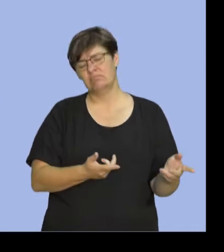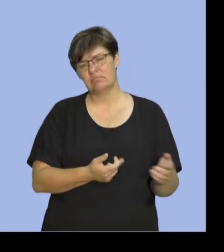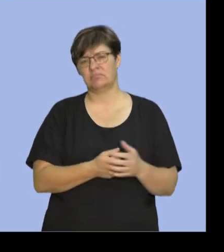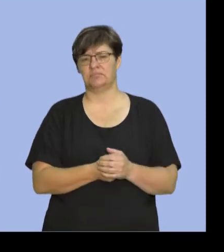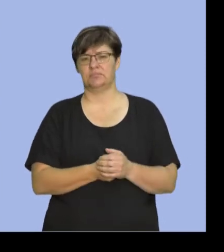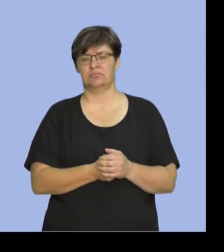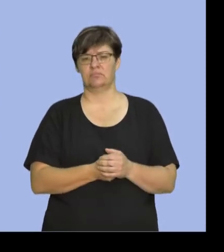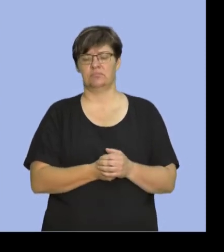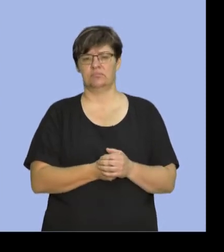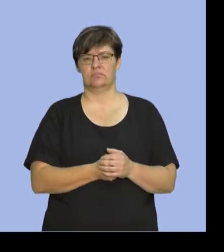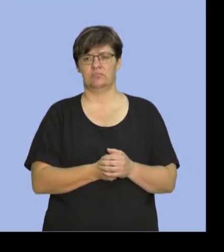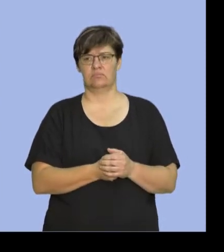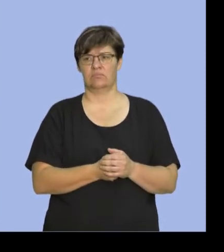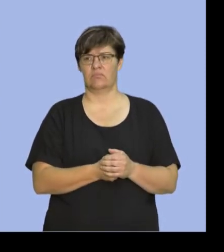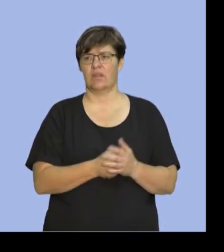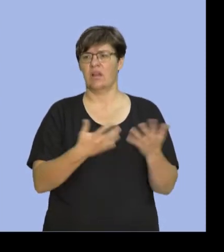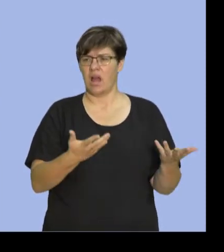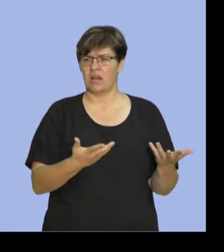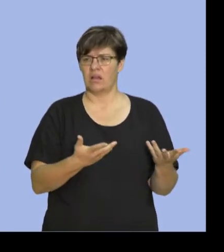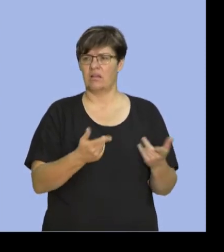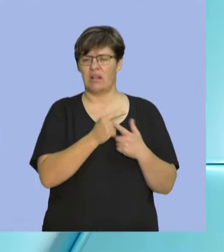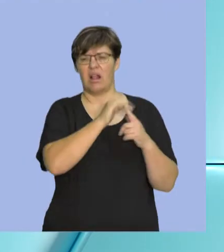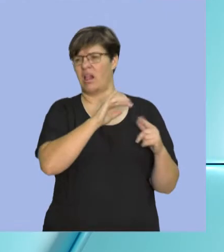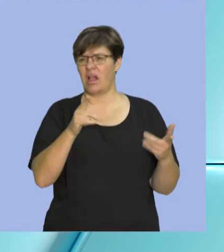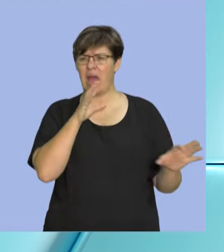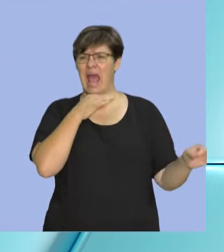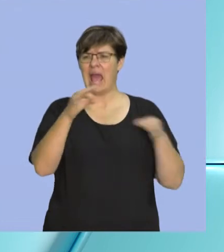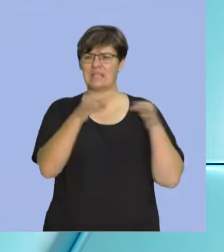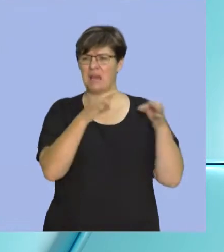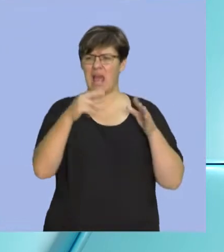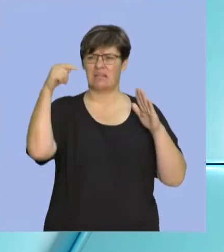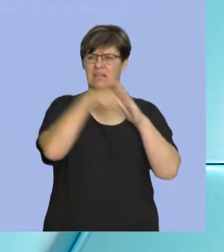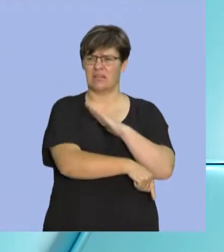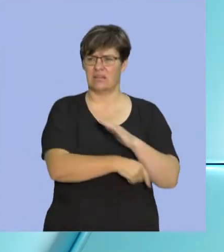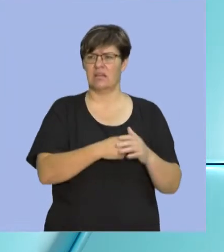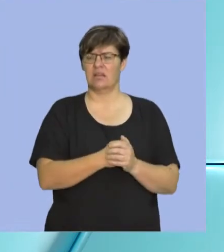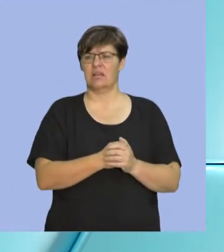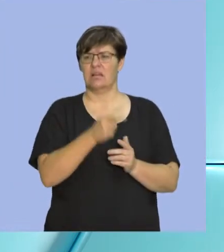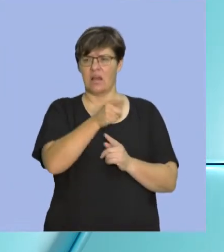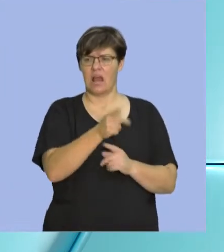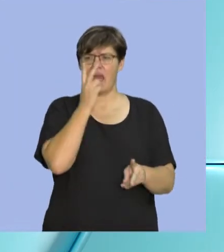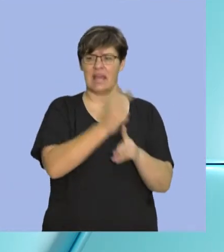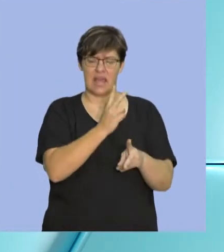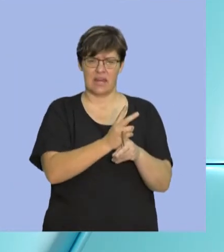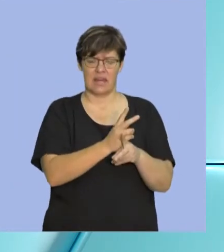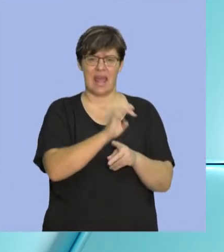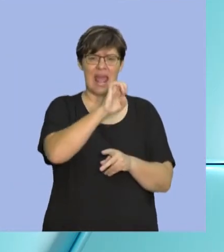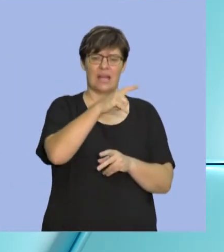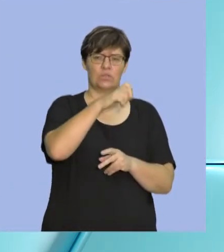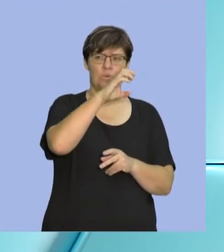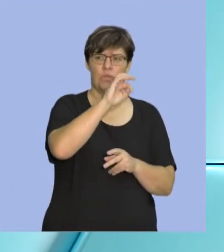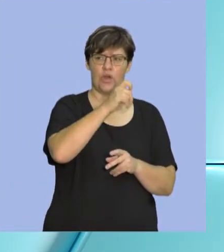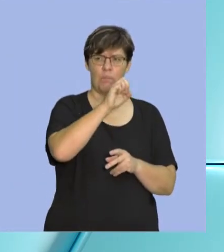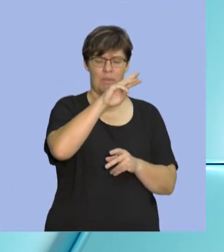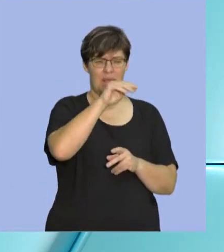as poikilothermic, and I'm not going to try and expand on that. So poikilothermic, again, ectothermic or